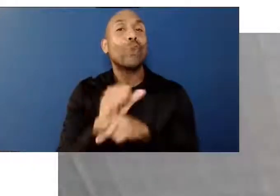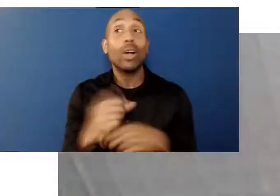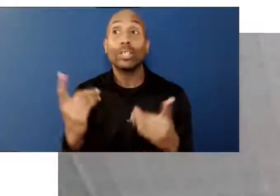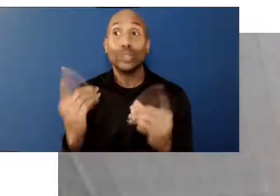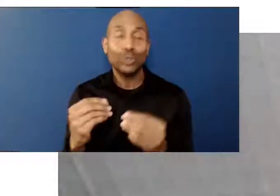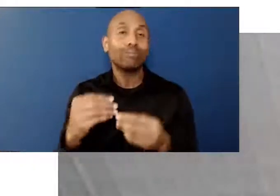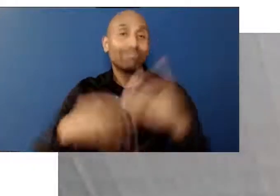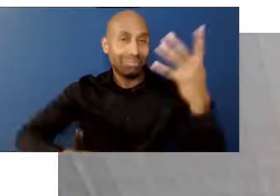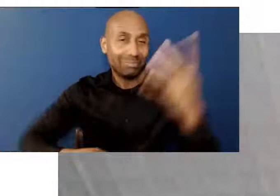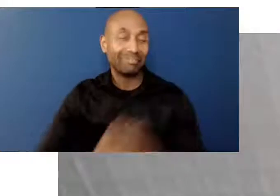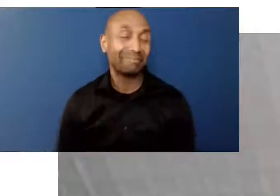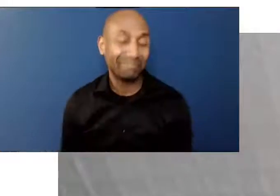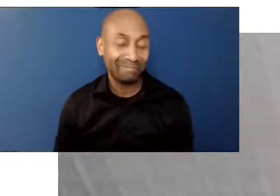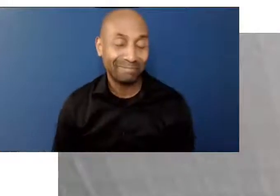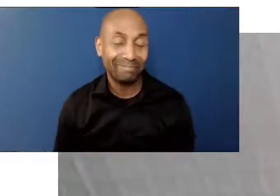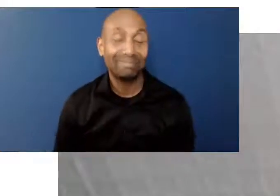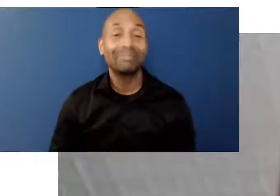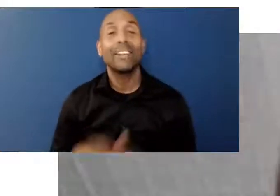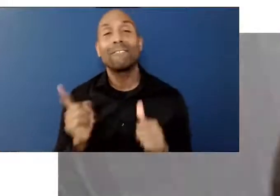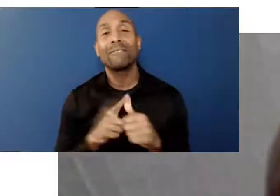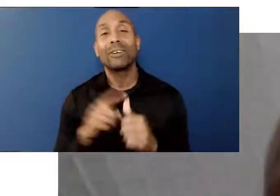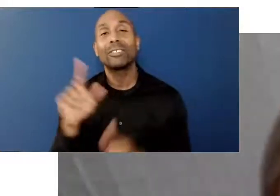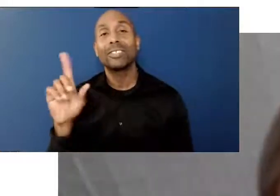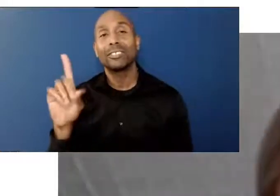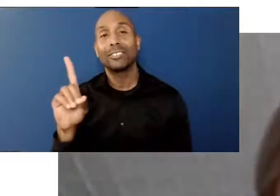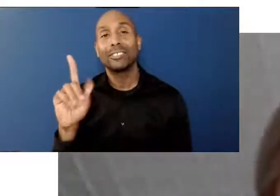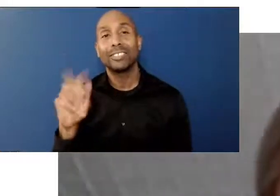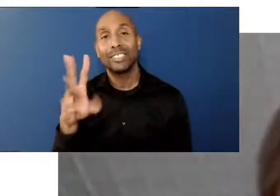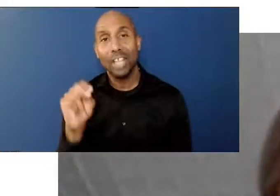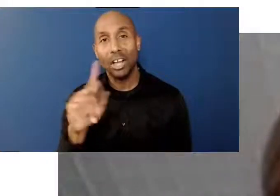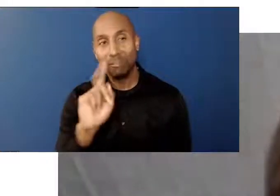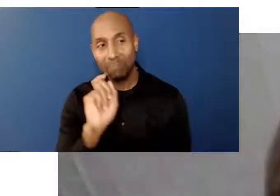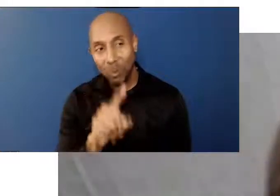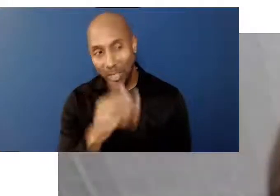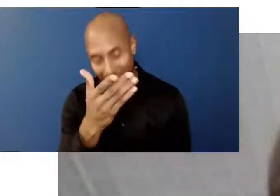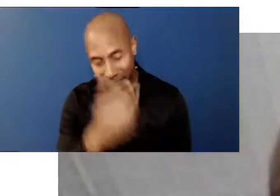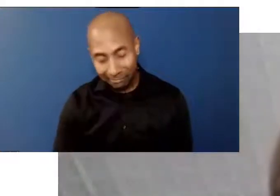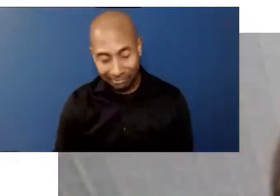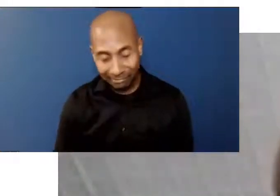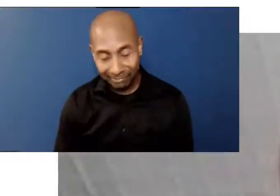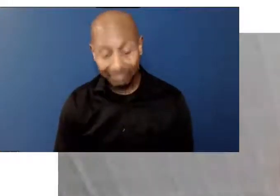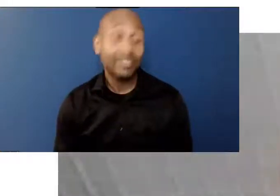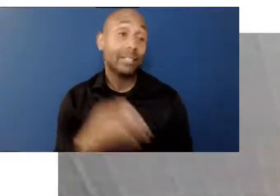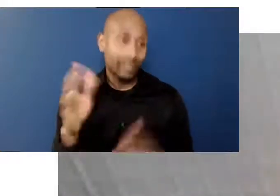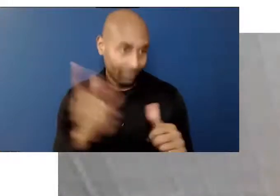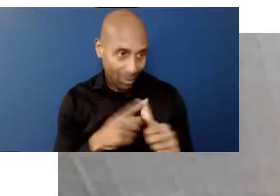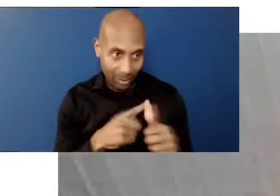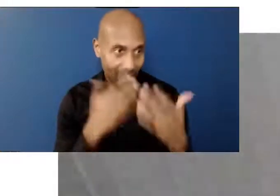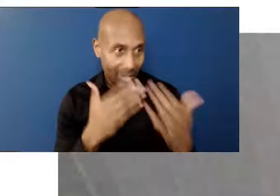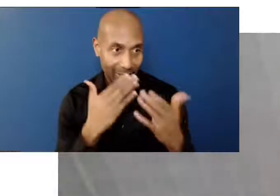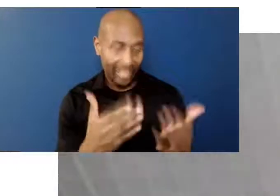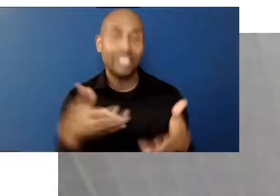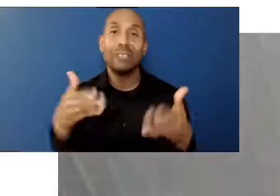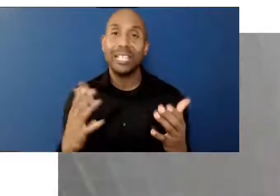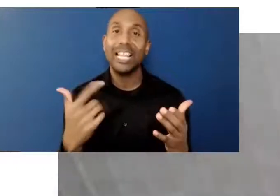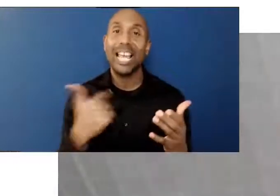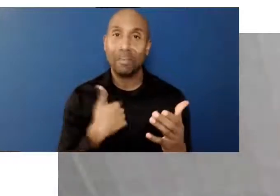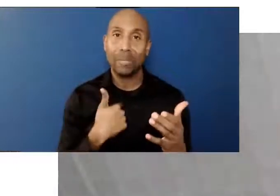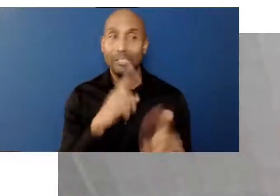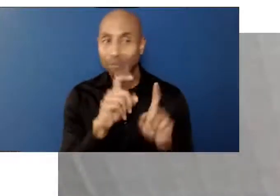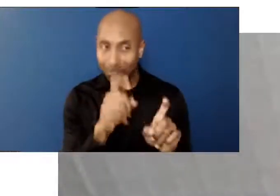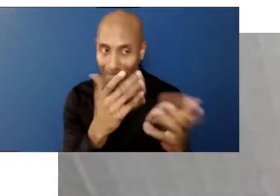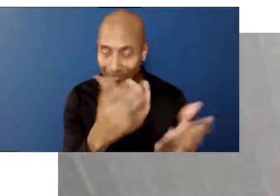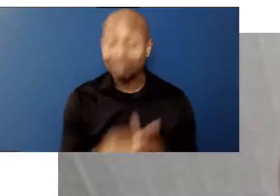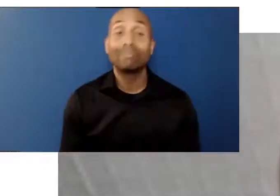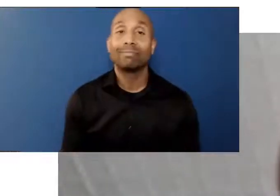Dawn a few questions. And I thank you for allowing me to do so. I think we're going to